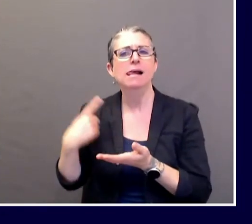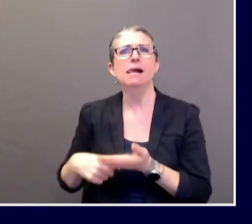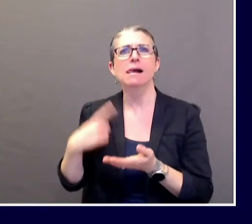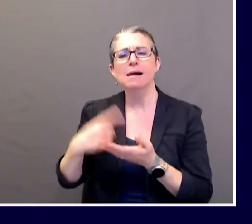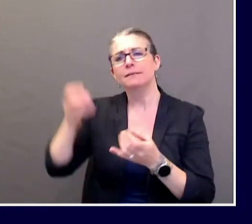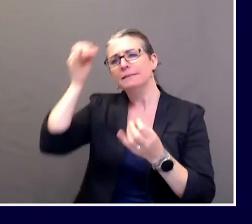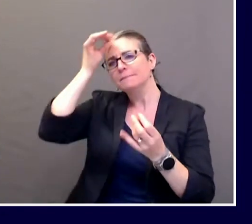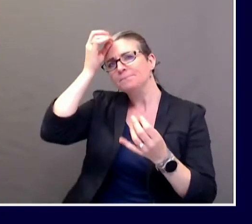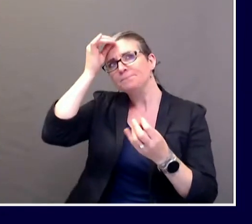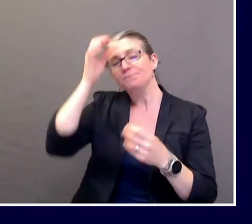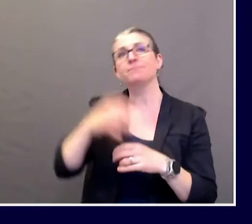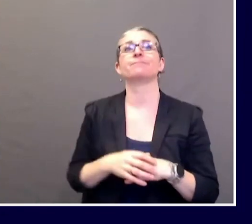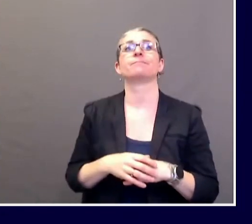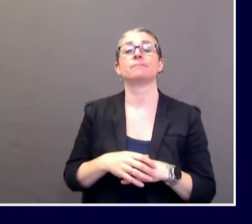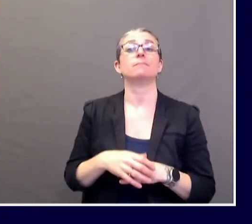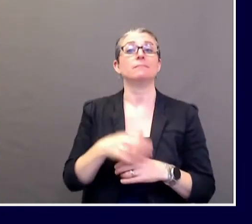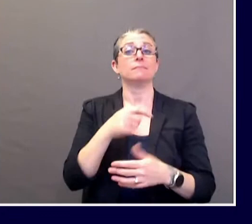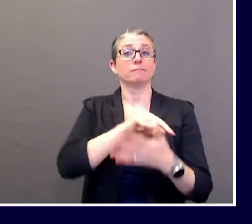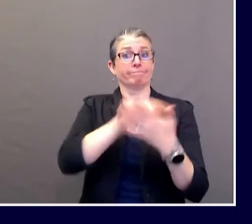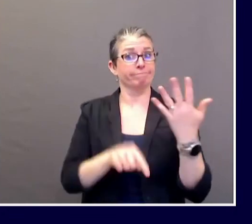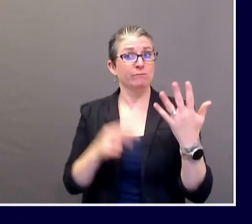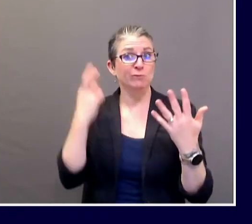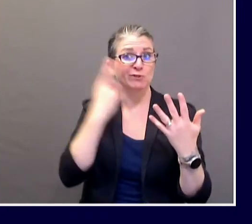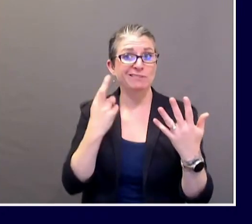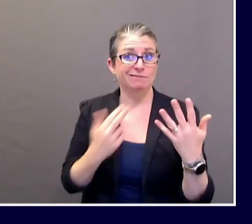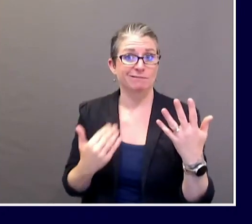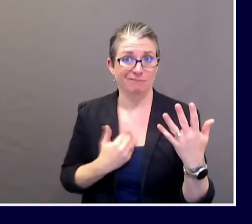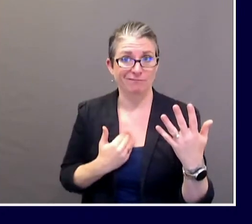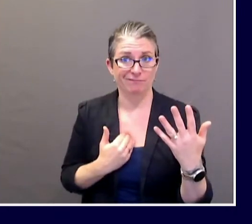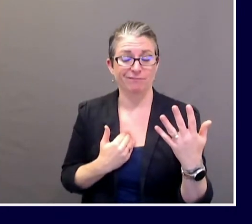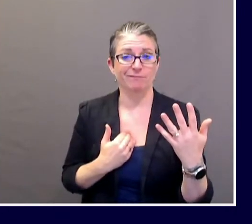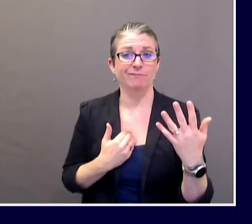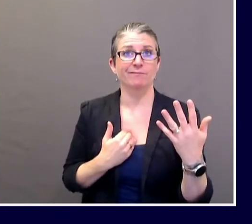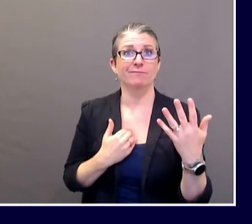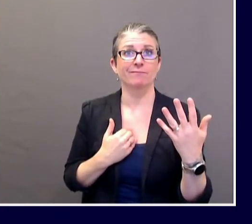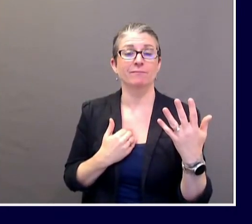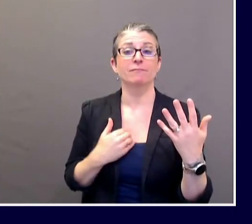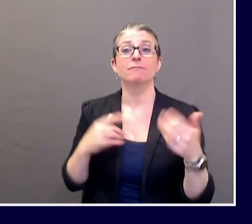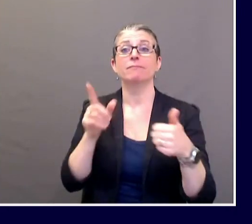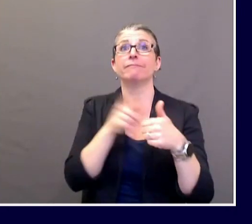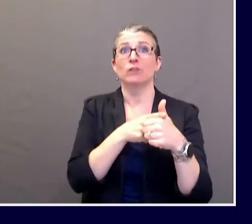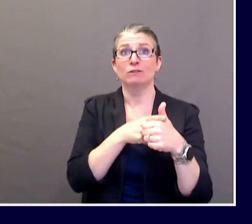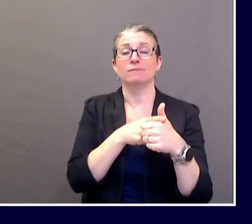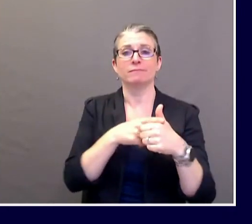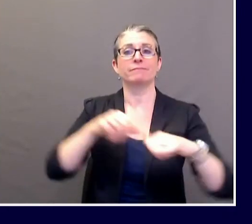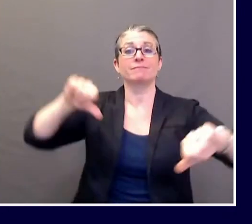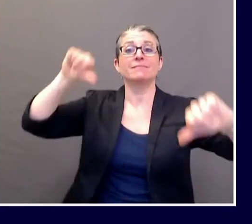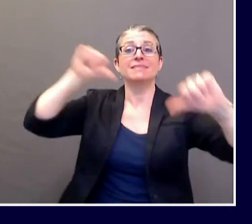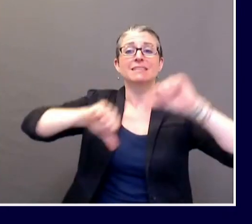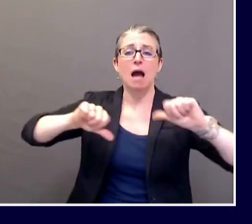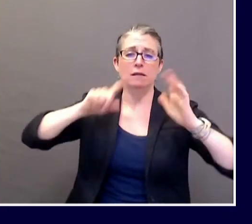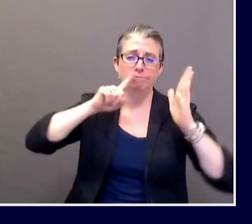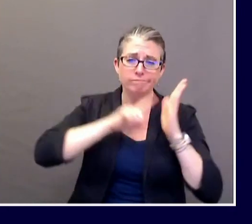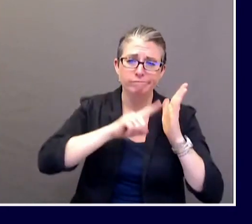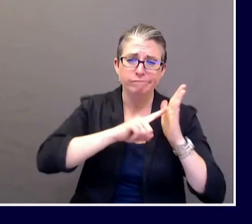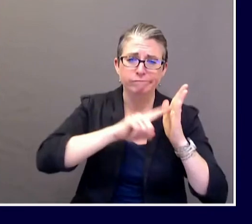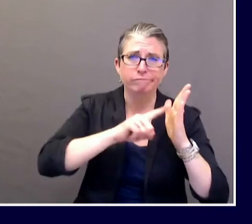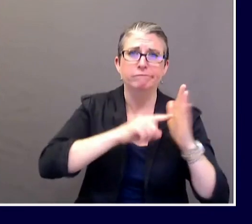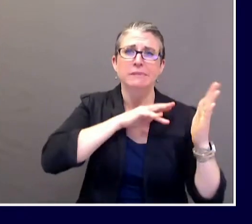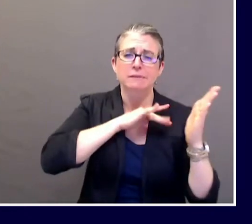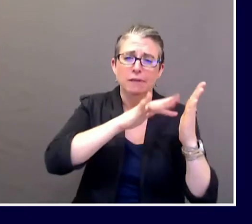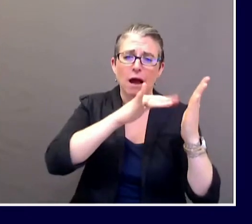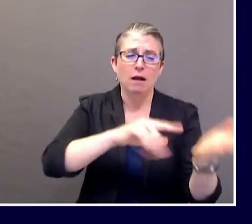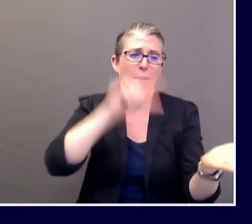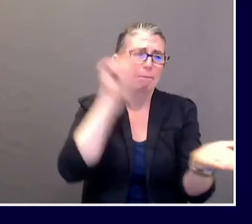the evolving science, the continued recognition by scientific studies of the relative safety of